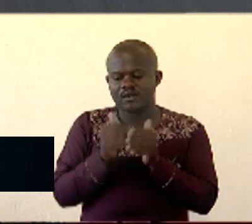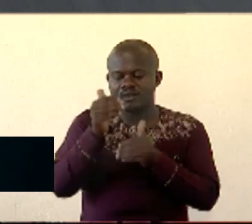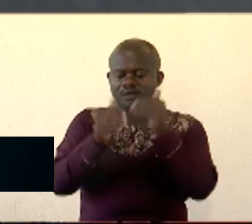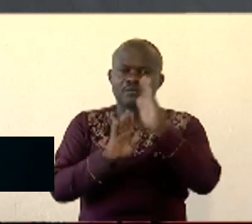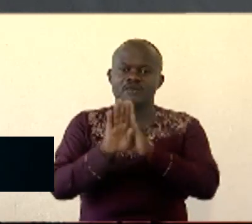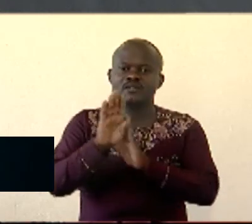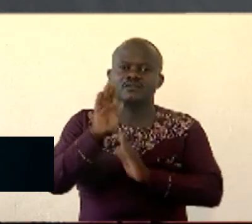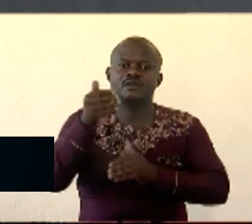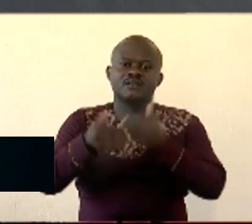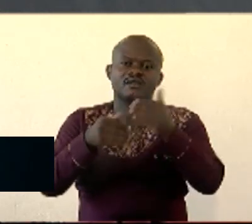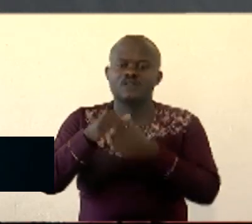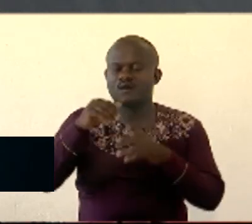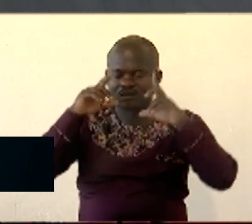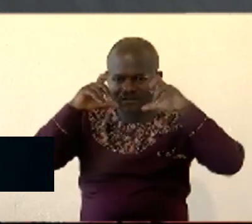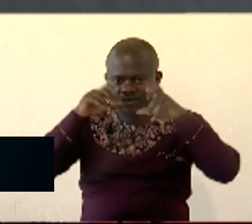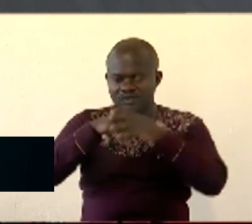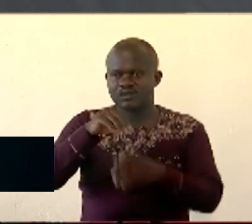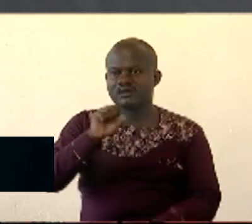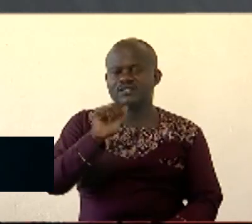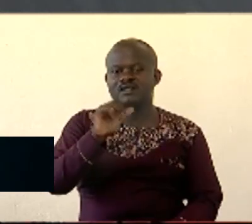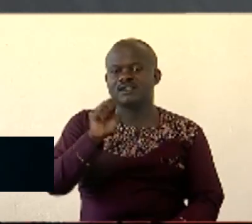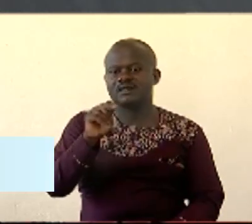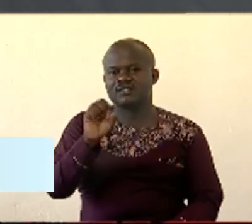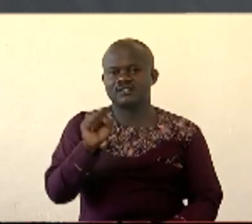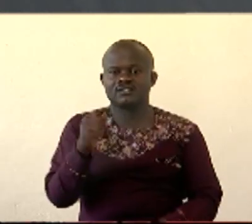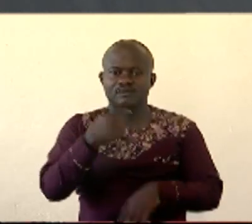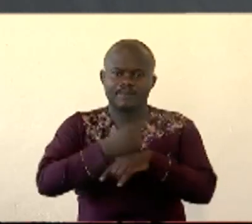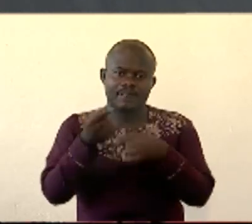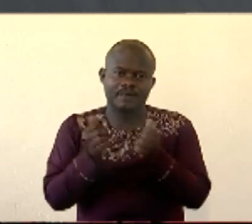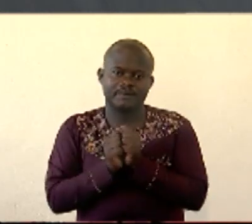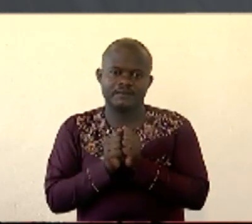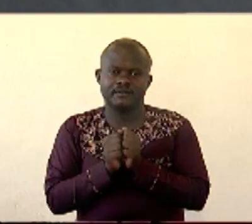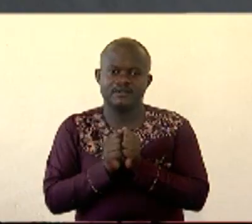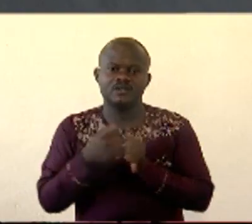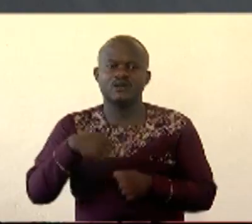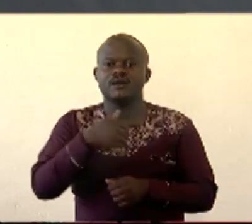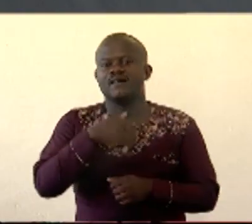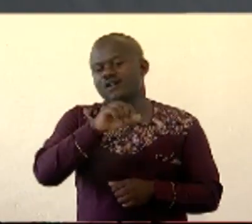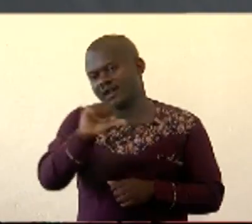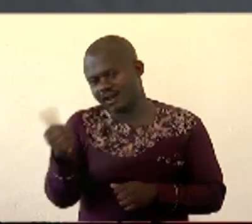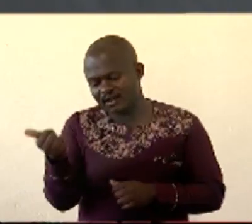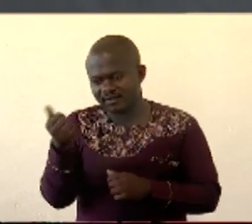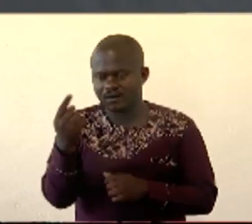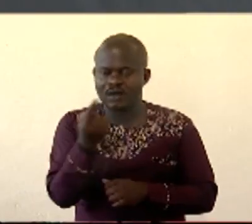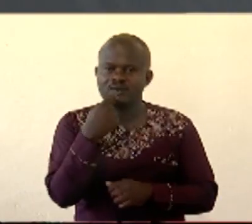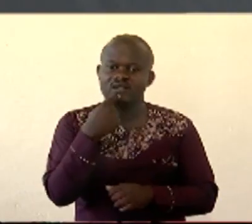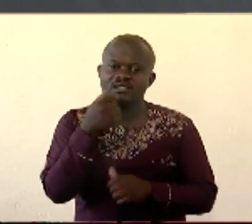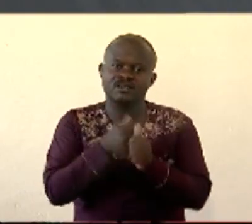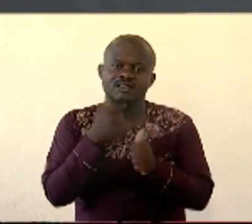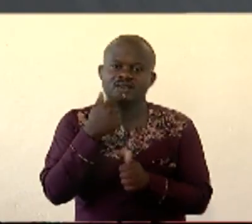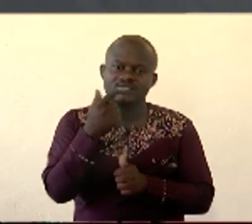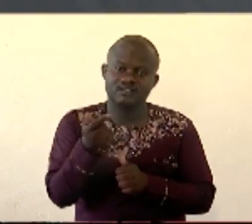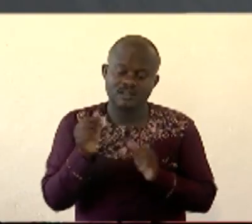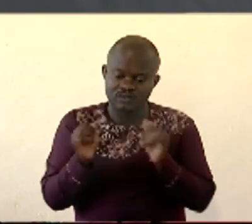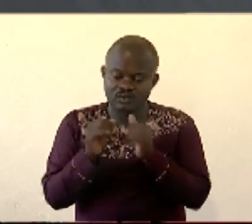or for the process of photosynthesis to take place. We have another one which is we're trying